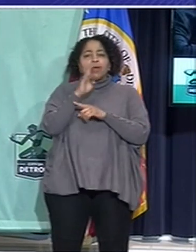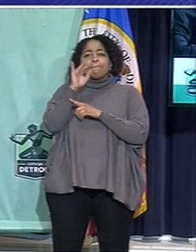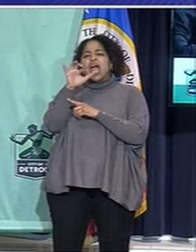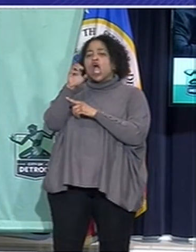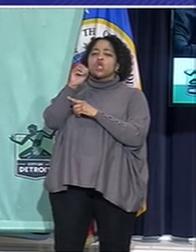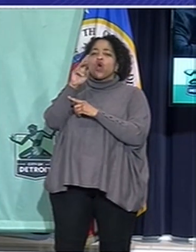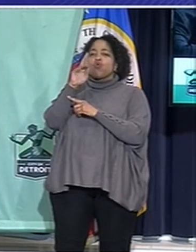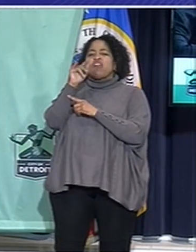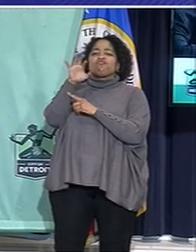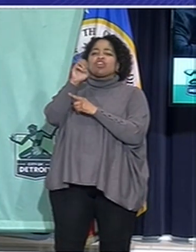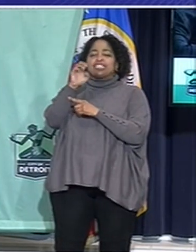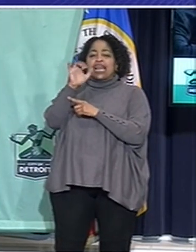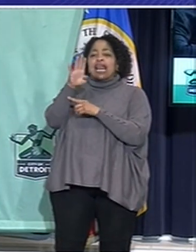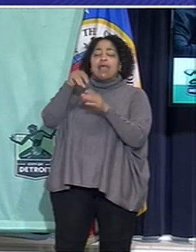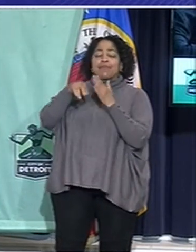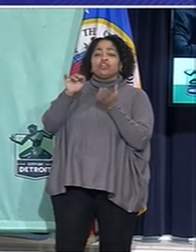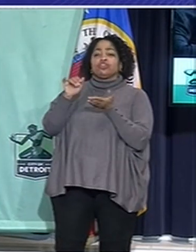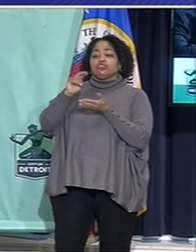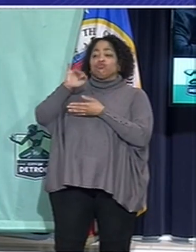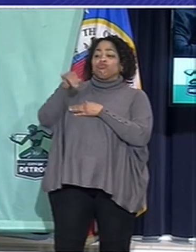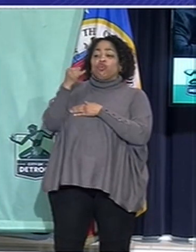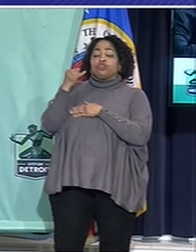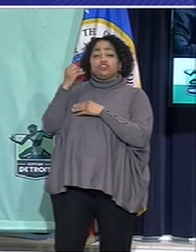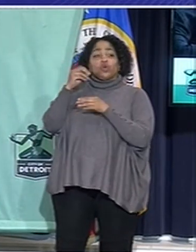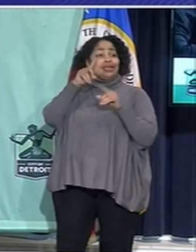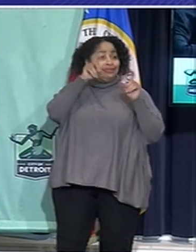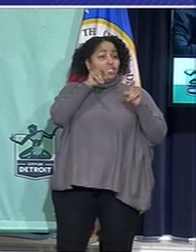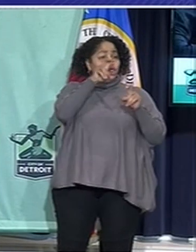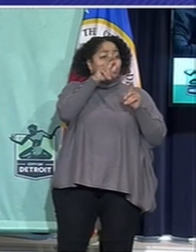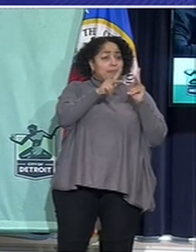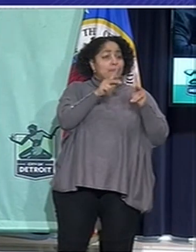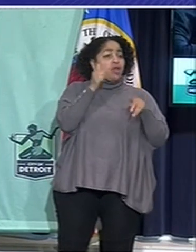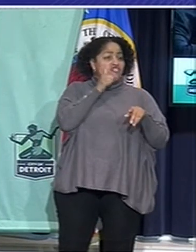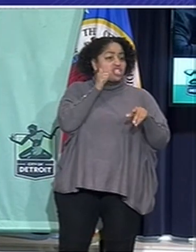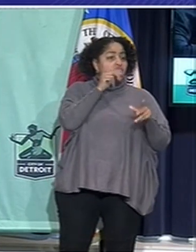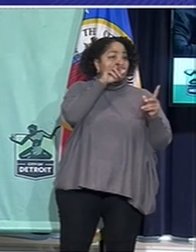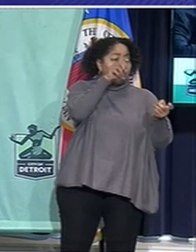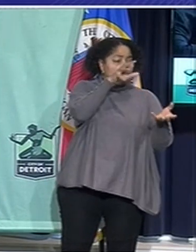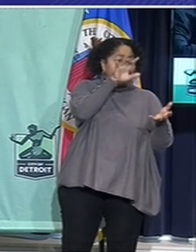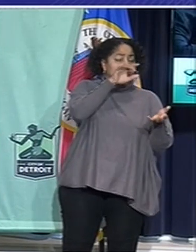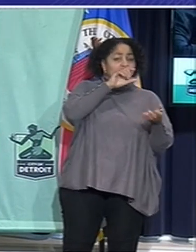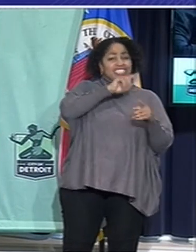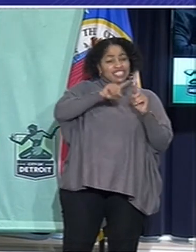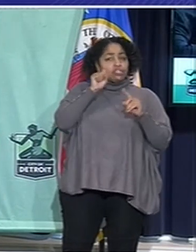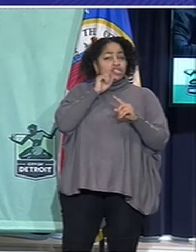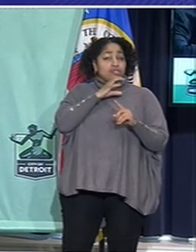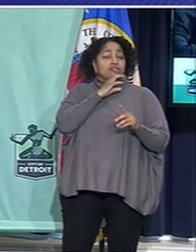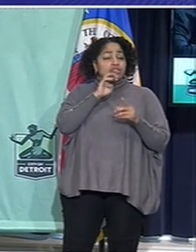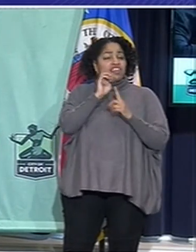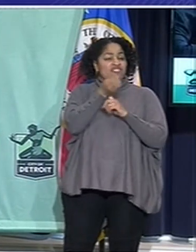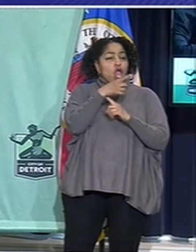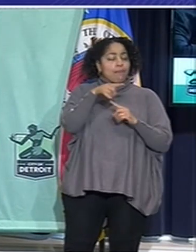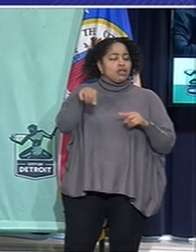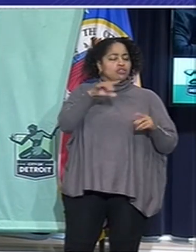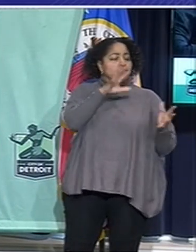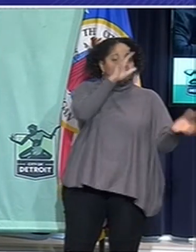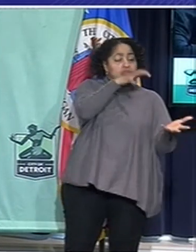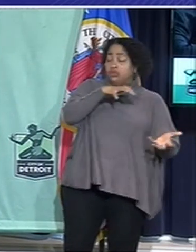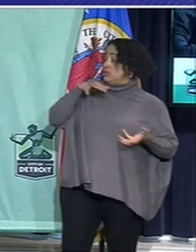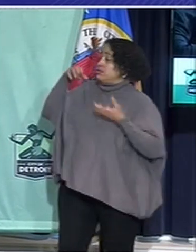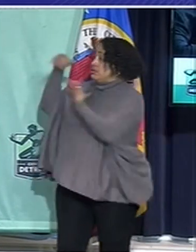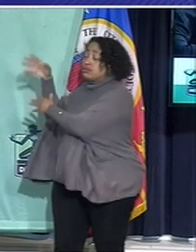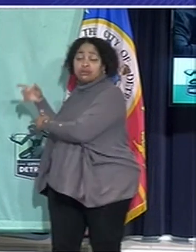Jersey. So what we will be doing is testing basically 200 people a day in different senior settings and getting them back. So we don't